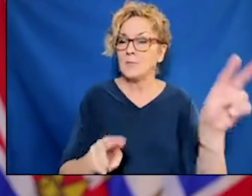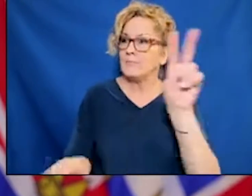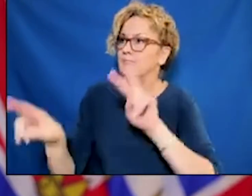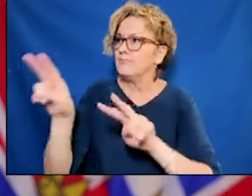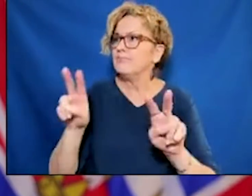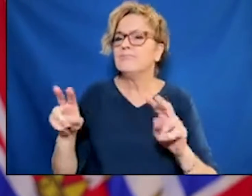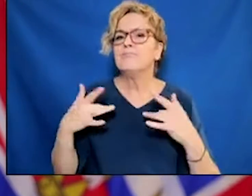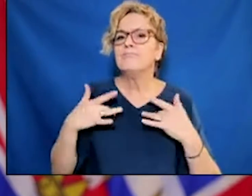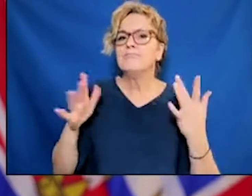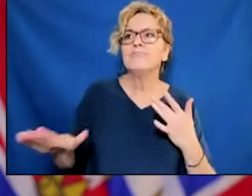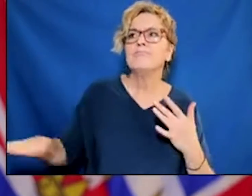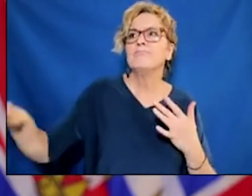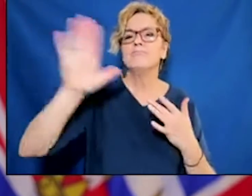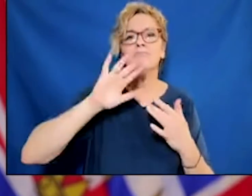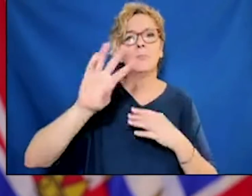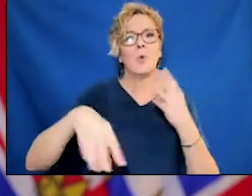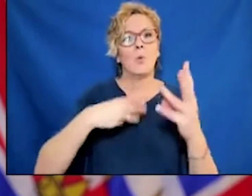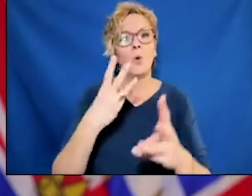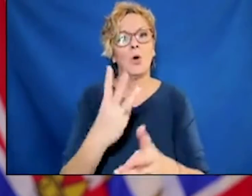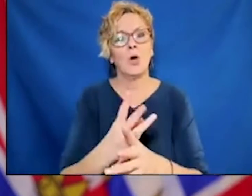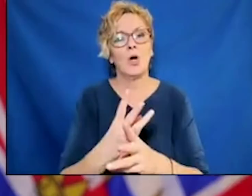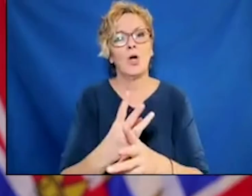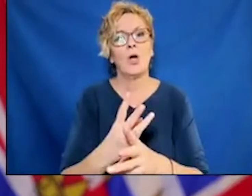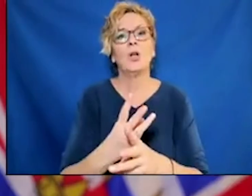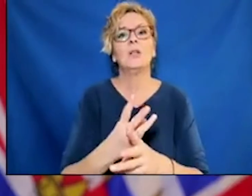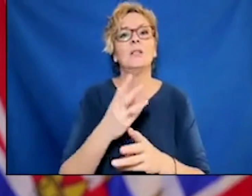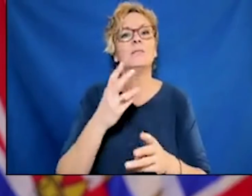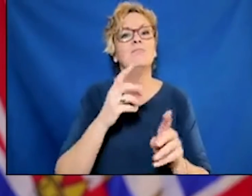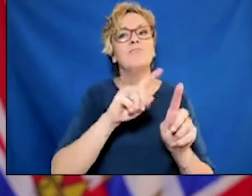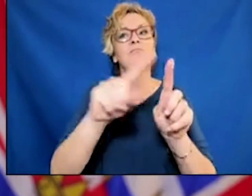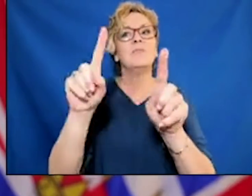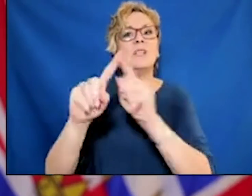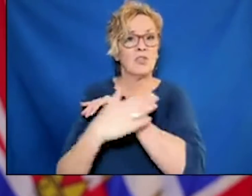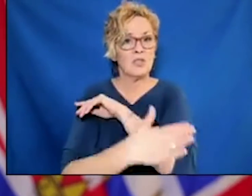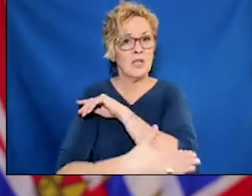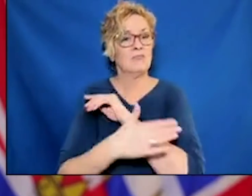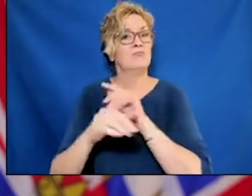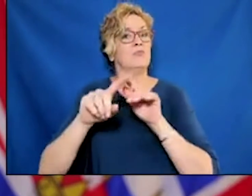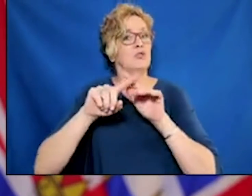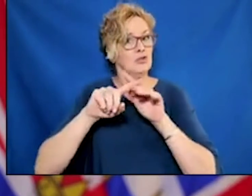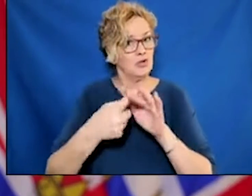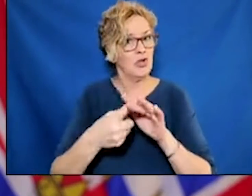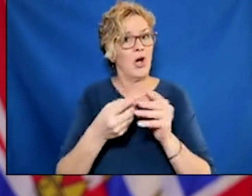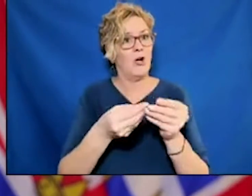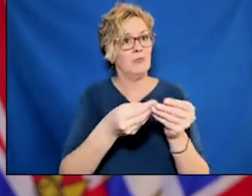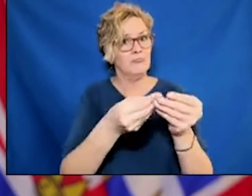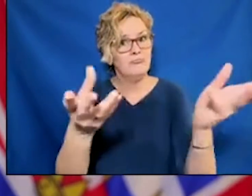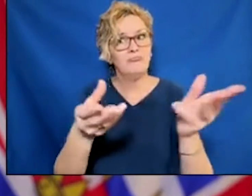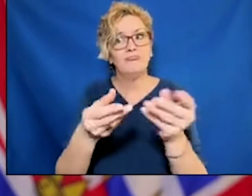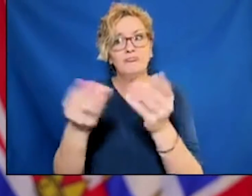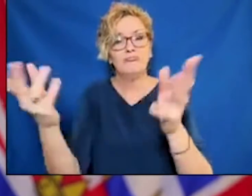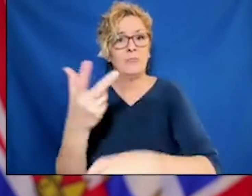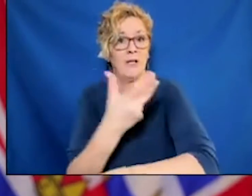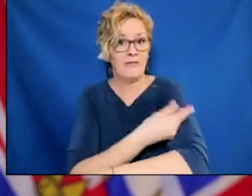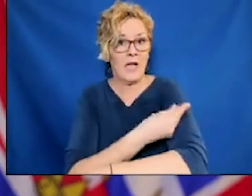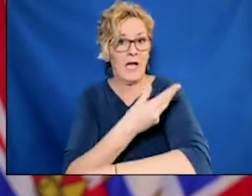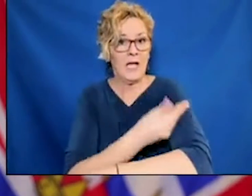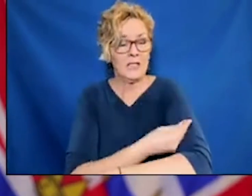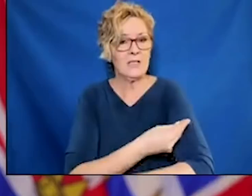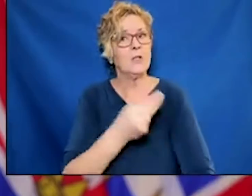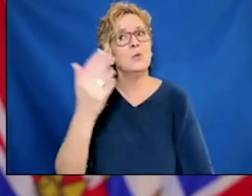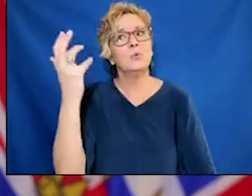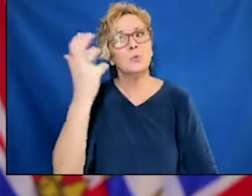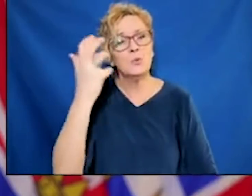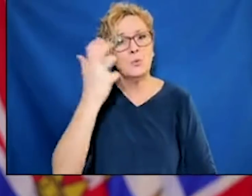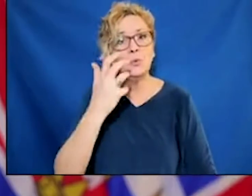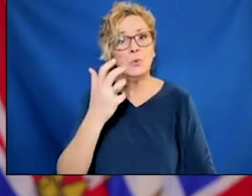being immunized, that these vaccines are very effective. And from somebody who's been working in the vaccine world